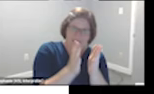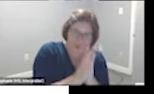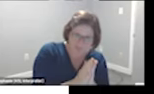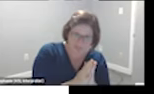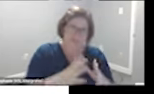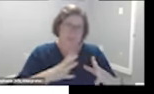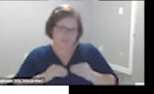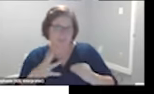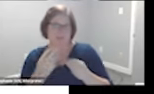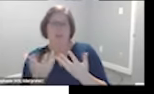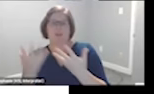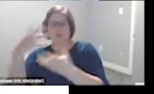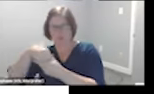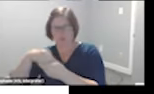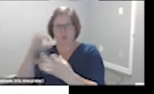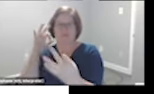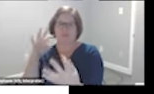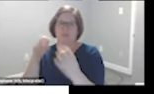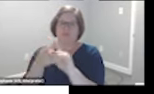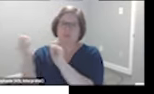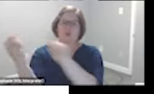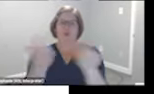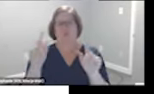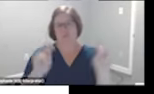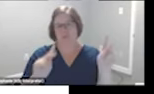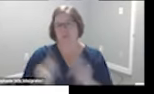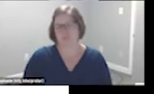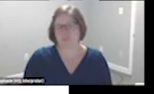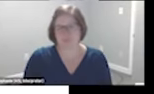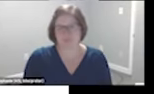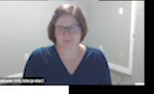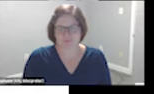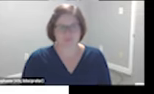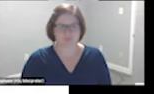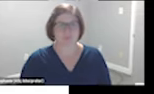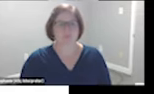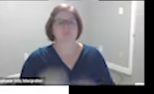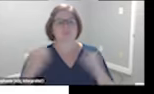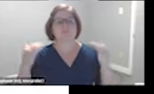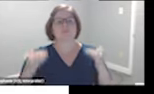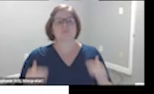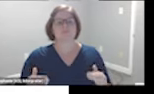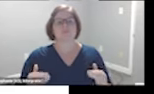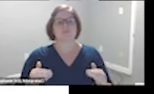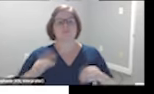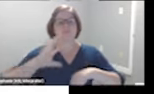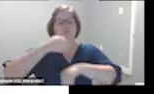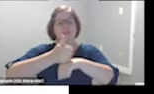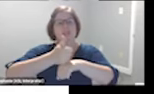feedback from everyone. I also want to advocate for creating space for disability. In my